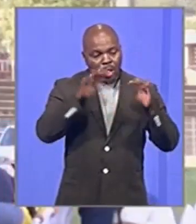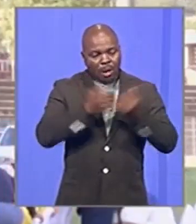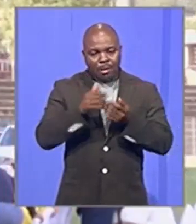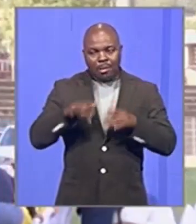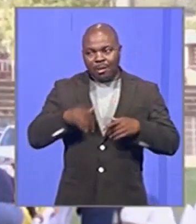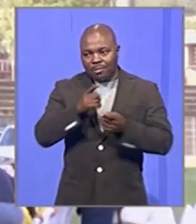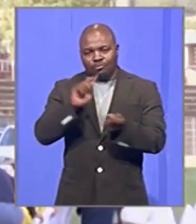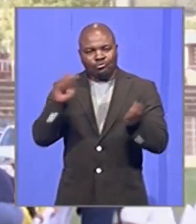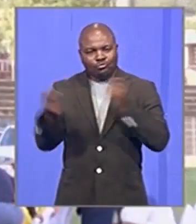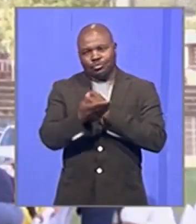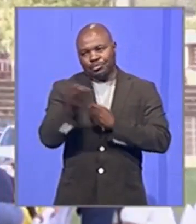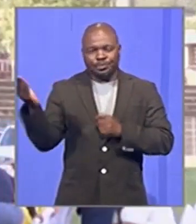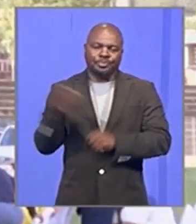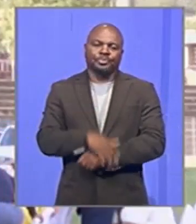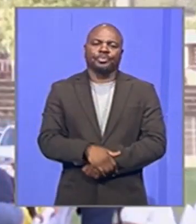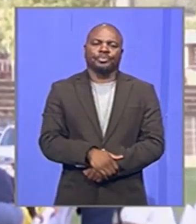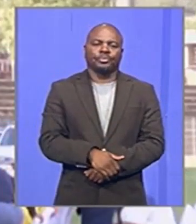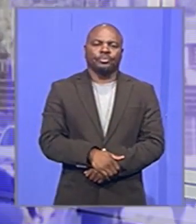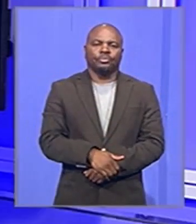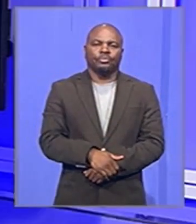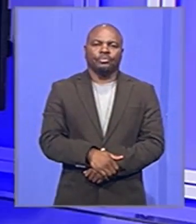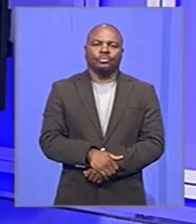you are.